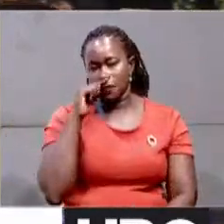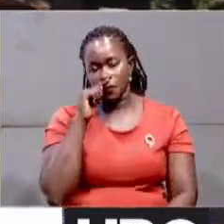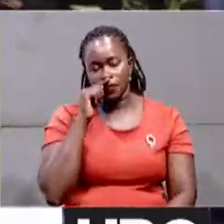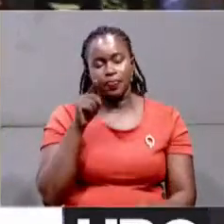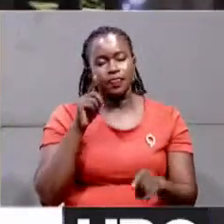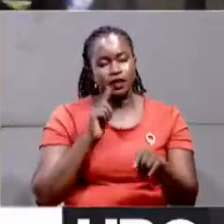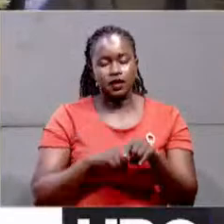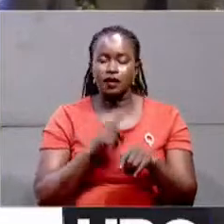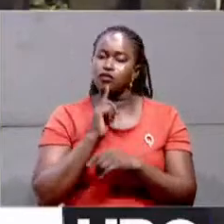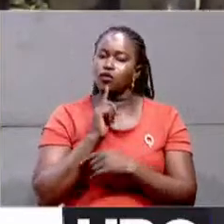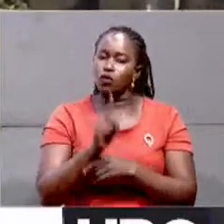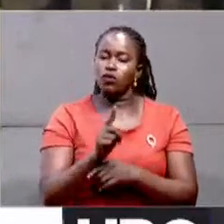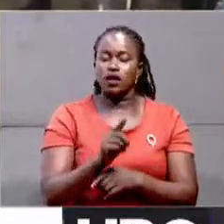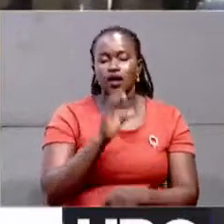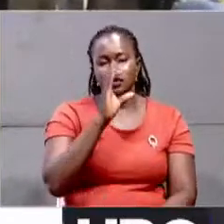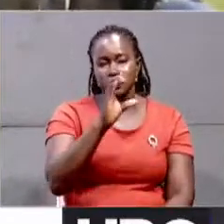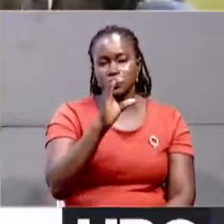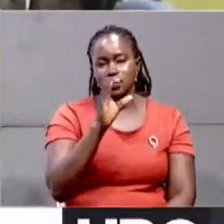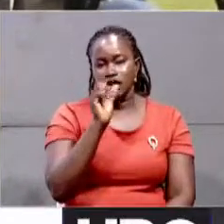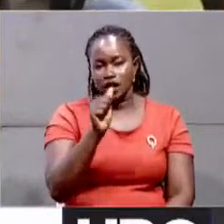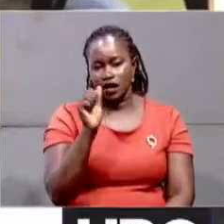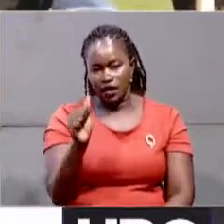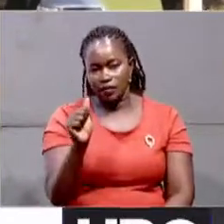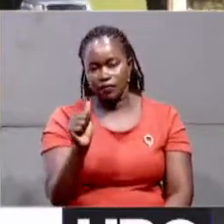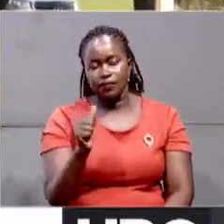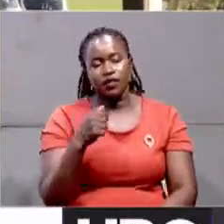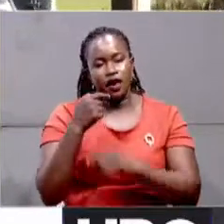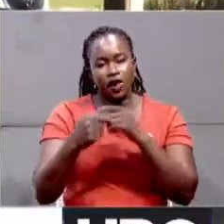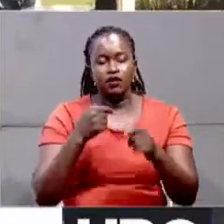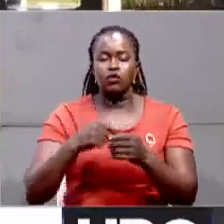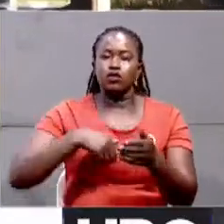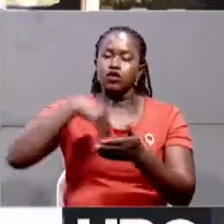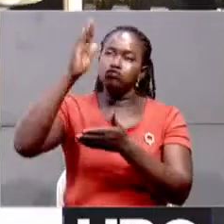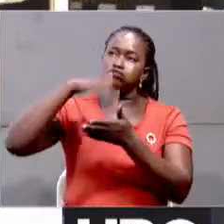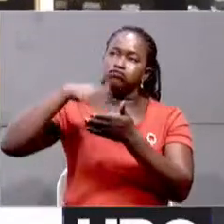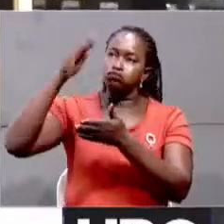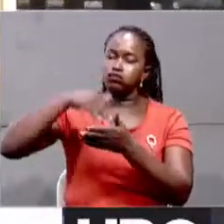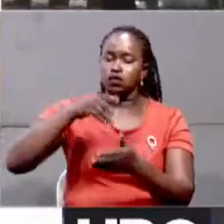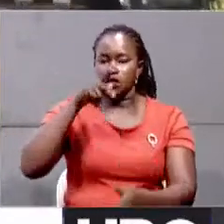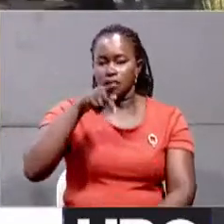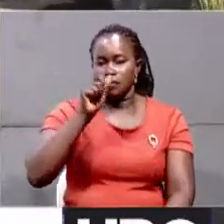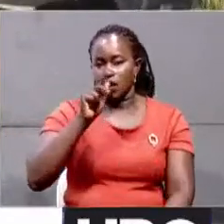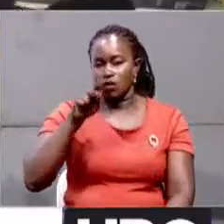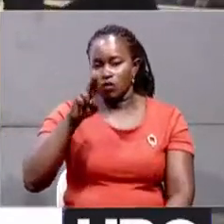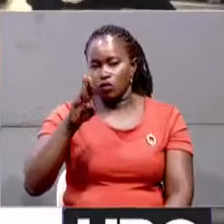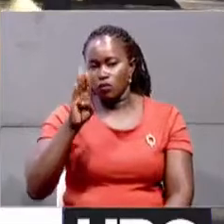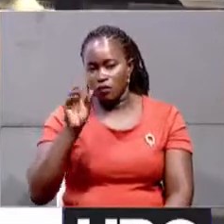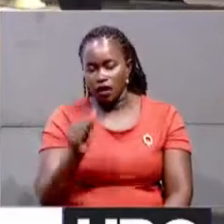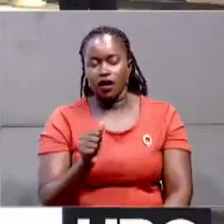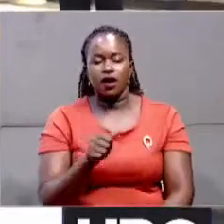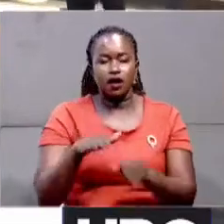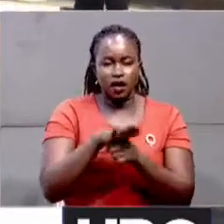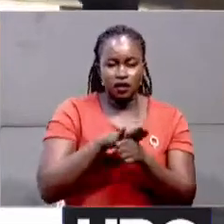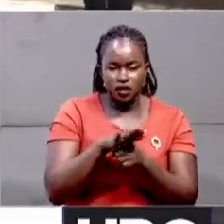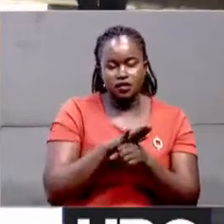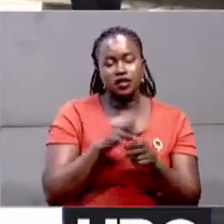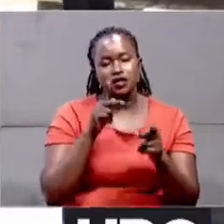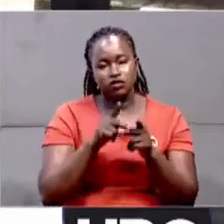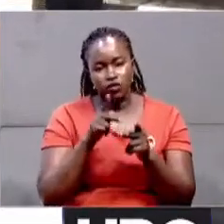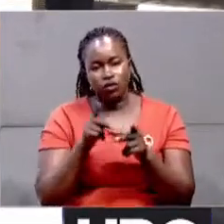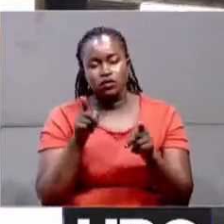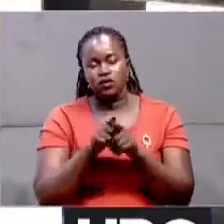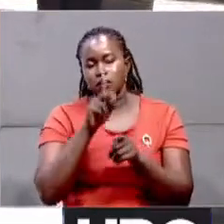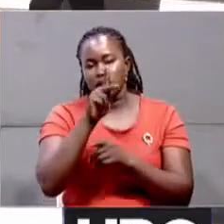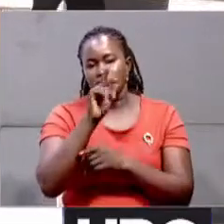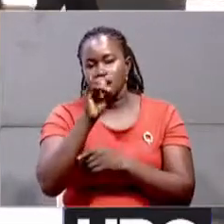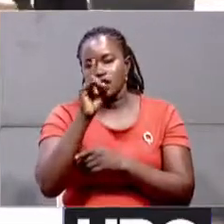he directed Civil Aviation Authority to renovate Pakuba, Kasese, Kisoro and Kidepo